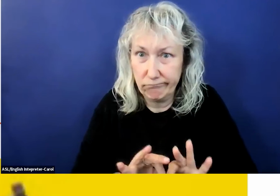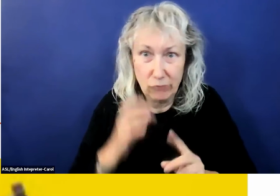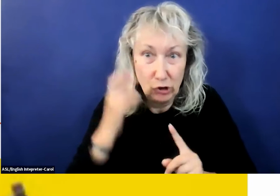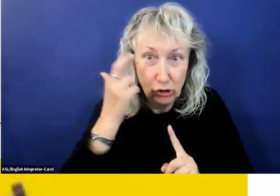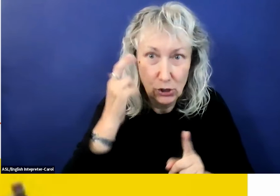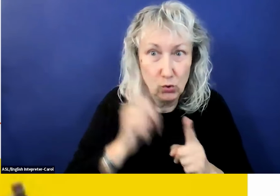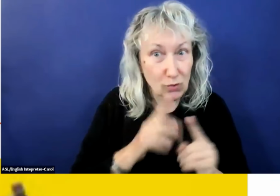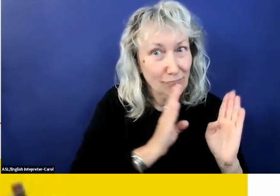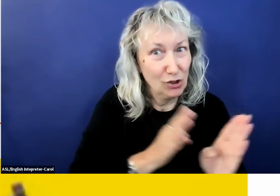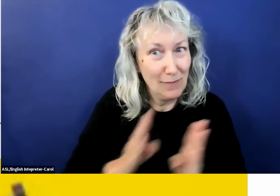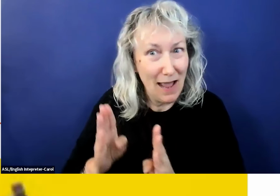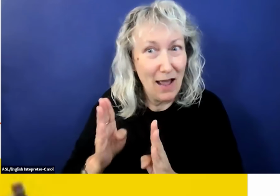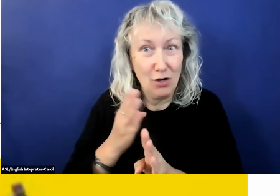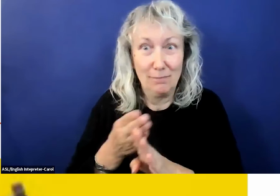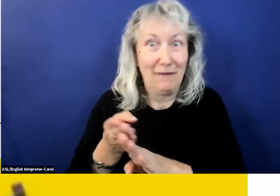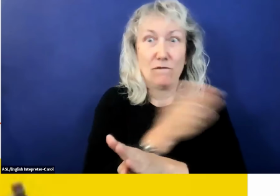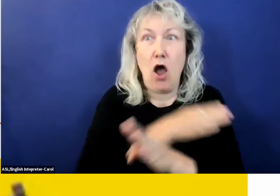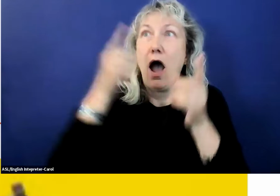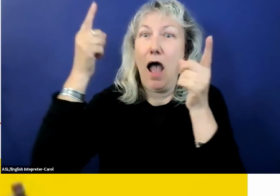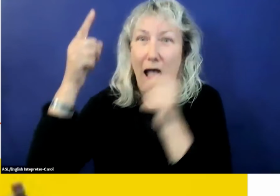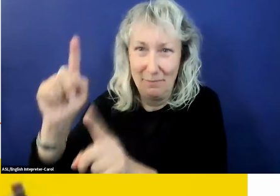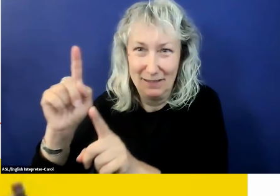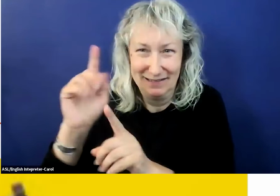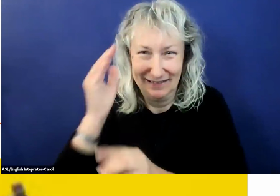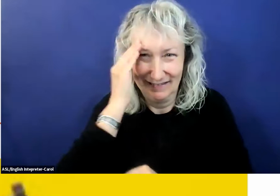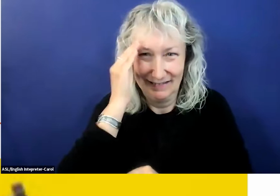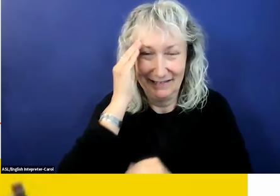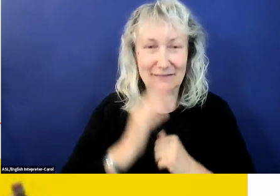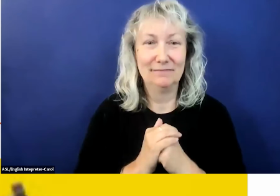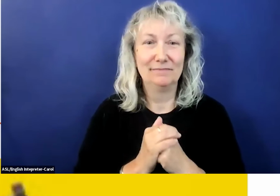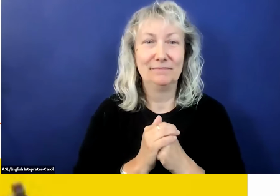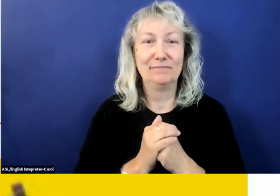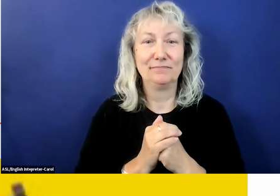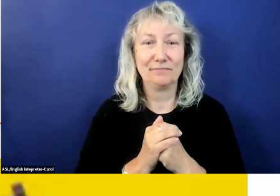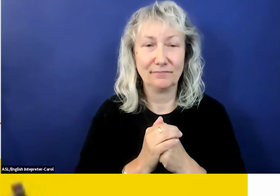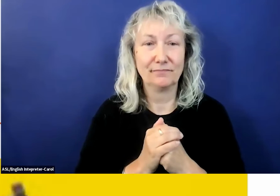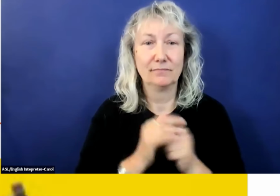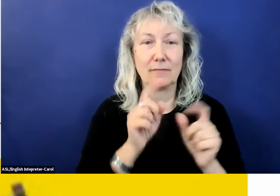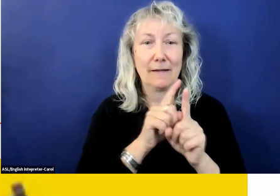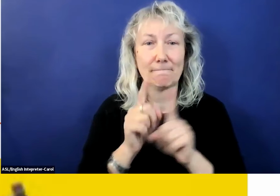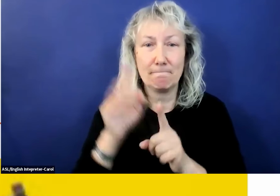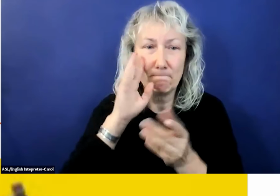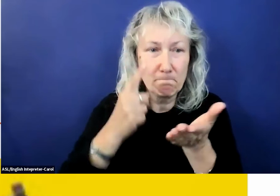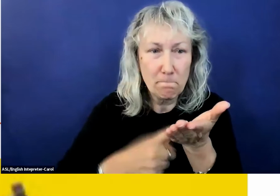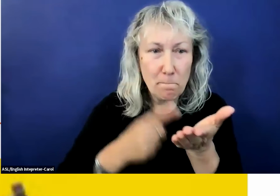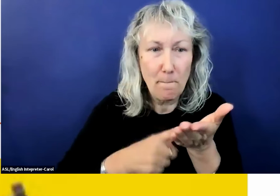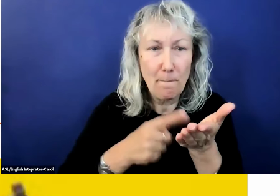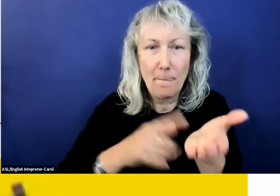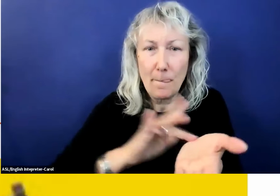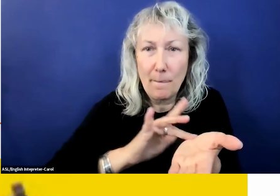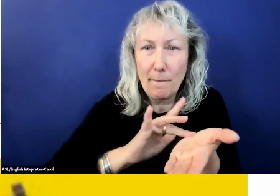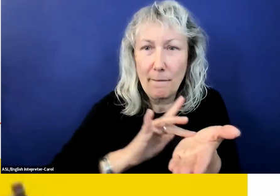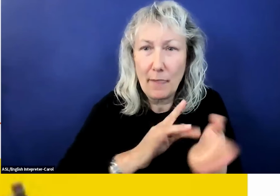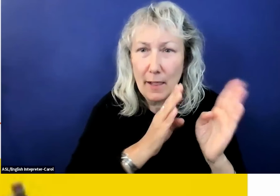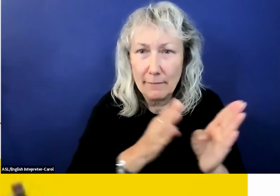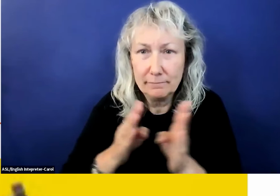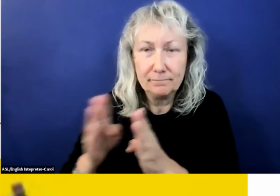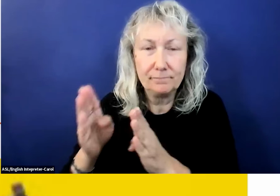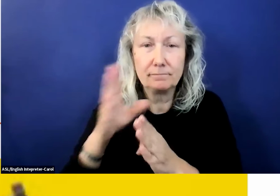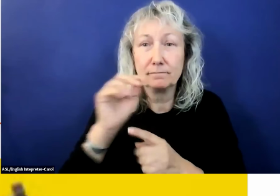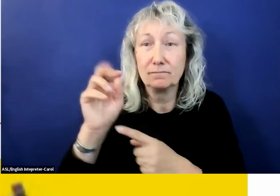of. We'll then delve into where you start with medication preparedness and how the ArrayRx prescription